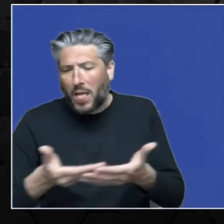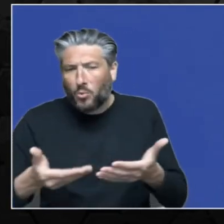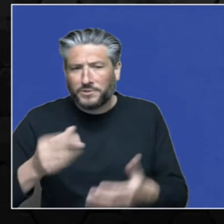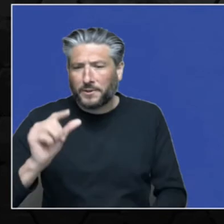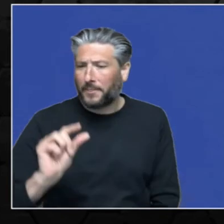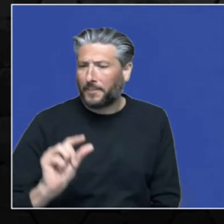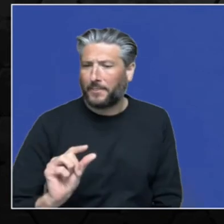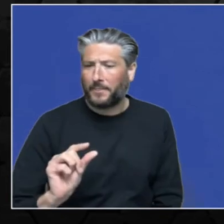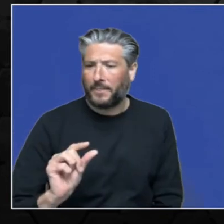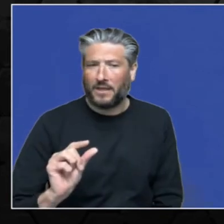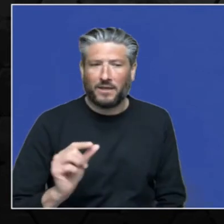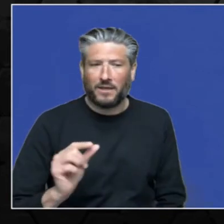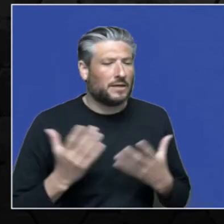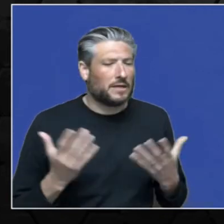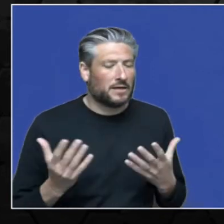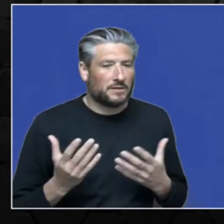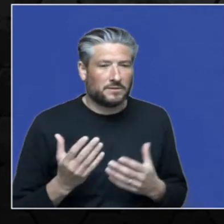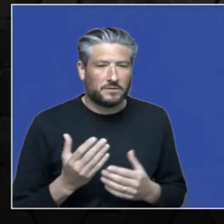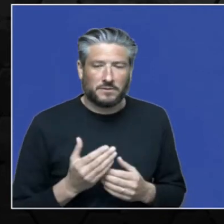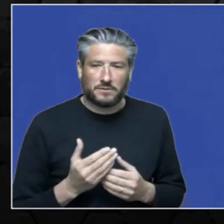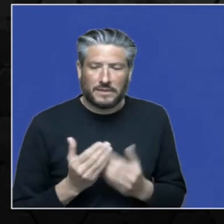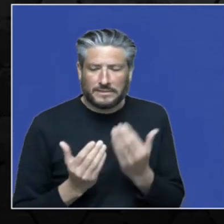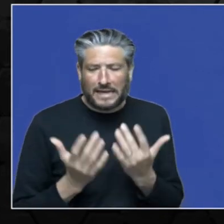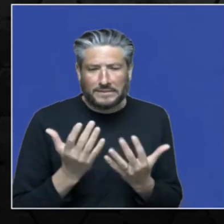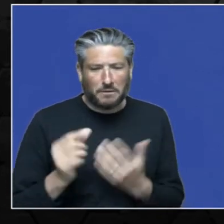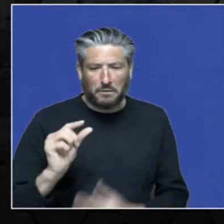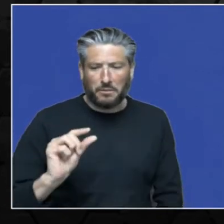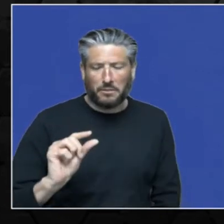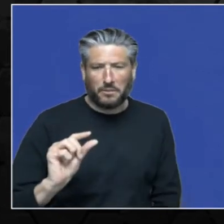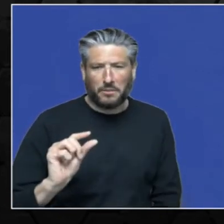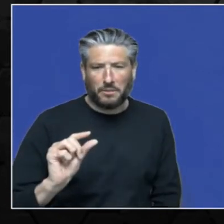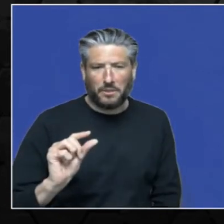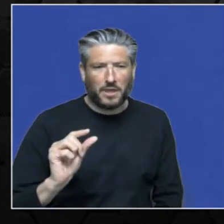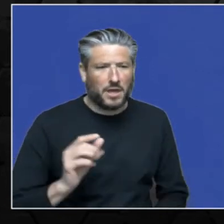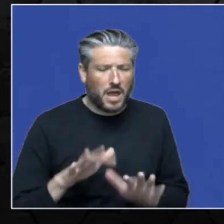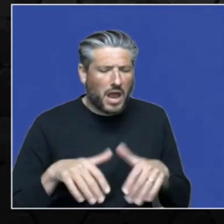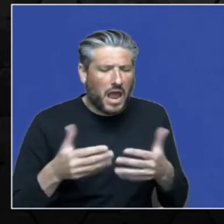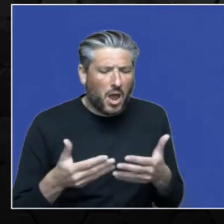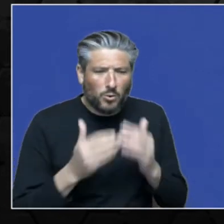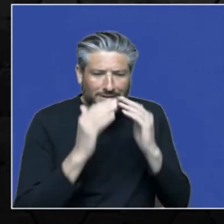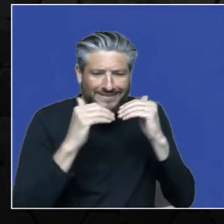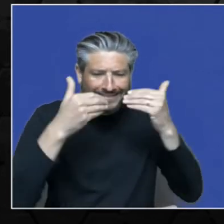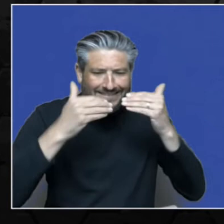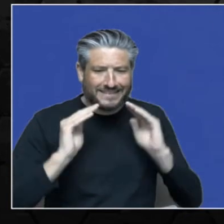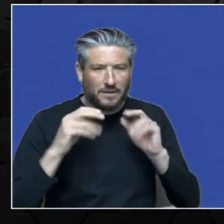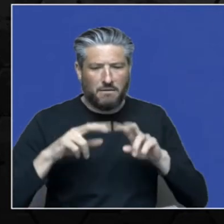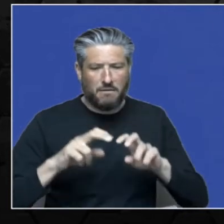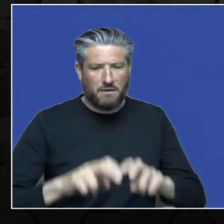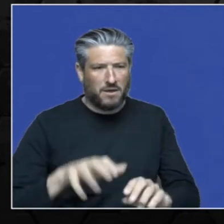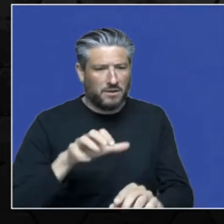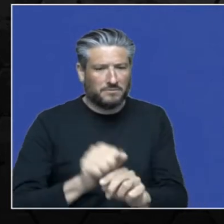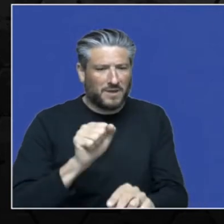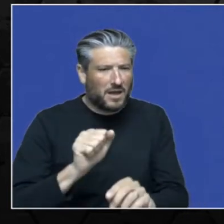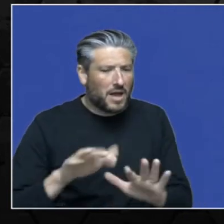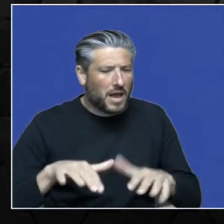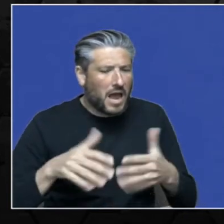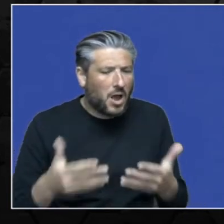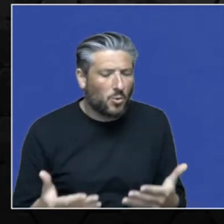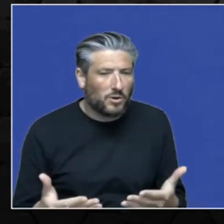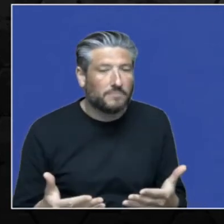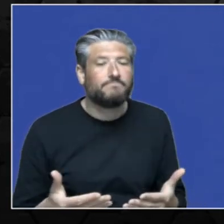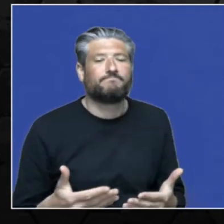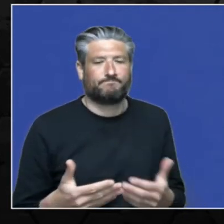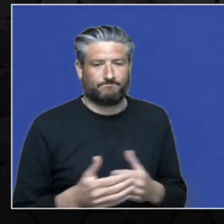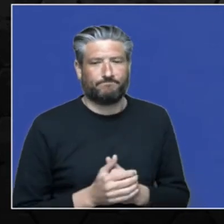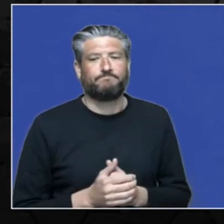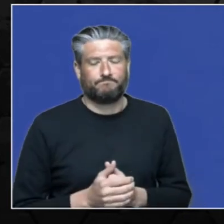amount of data on what we need to do sentiment analysis on, how could we do this sentiment analysis when we do not have